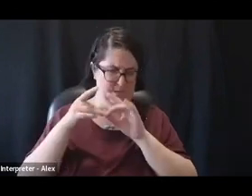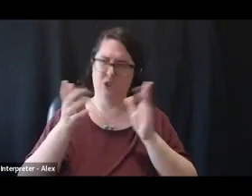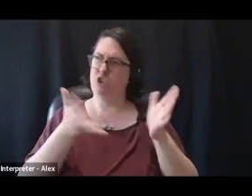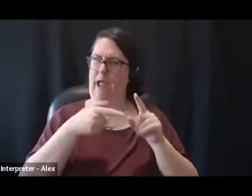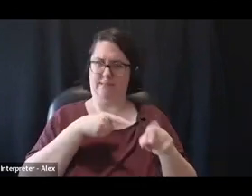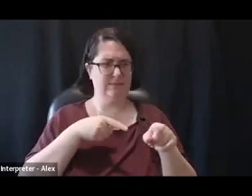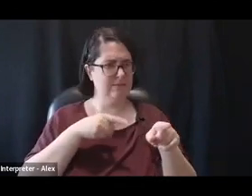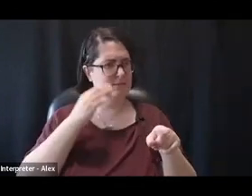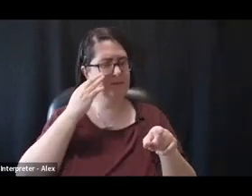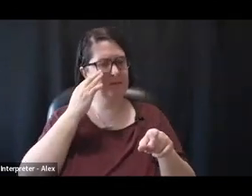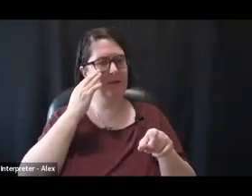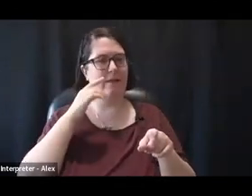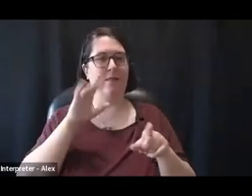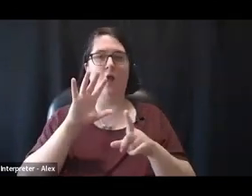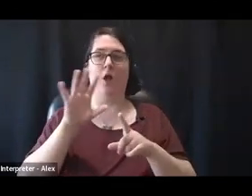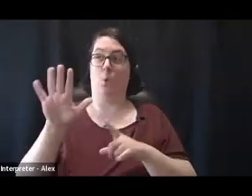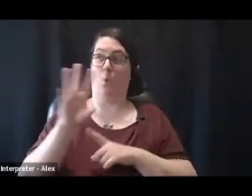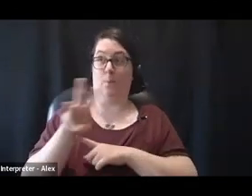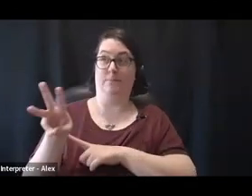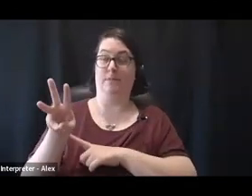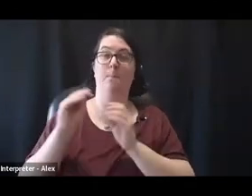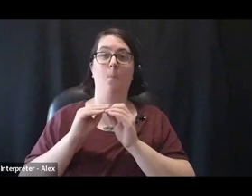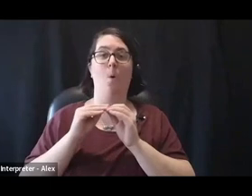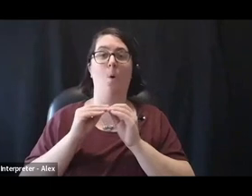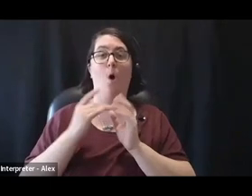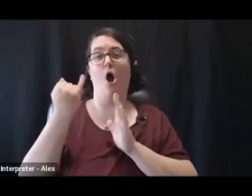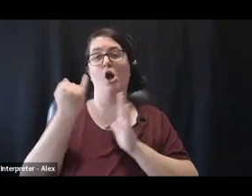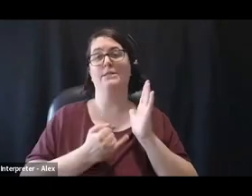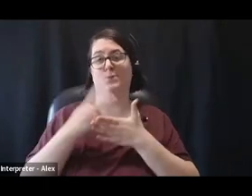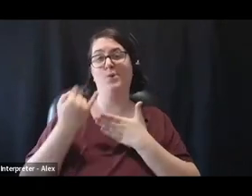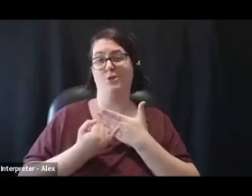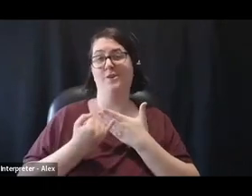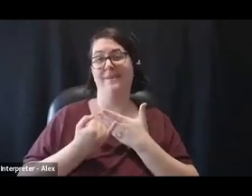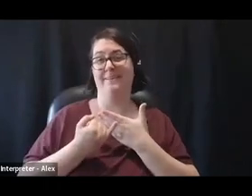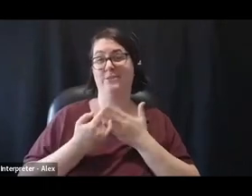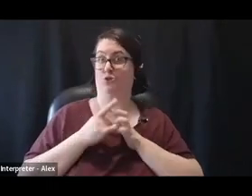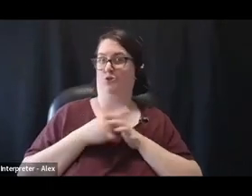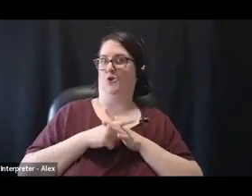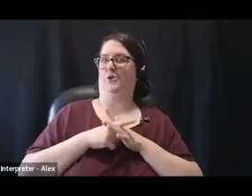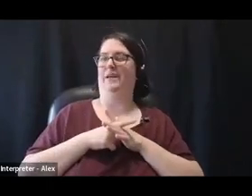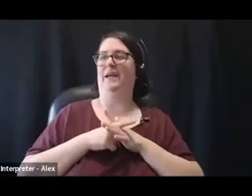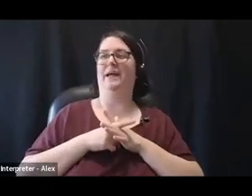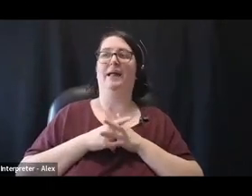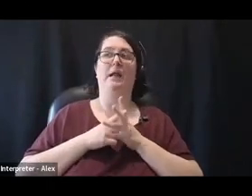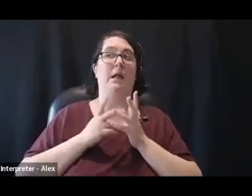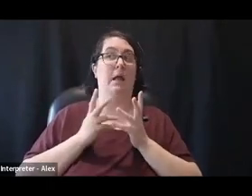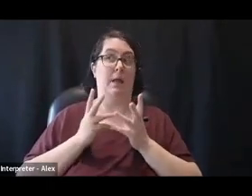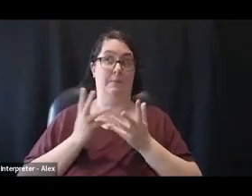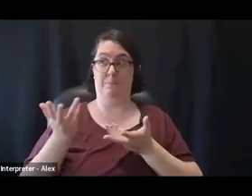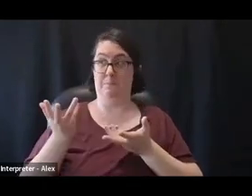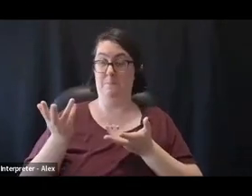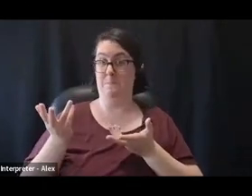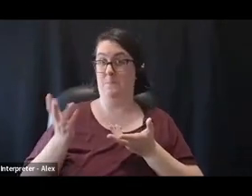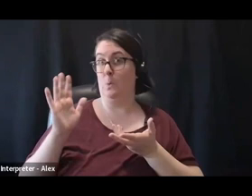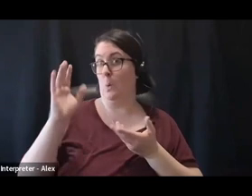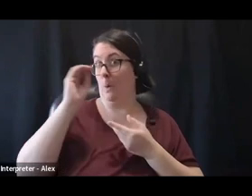that culturalbrew.art was perhaps more an artistic project or something like that. So maybe I'd like to hear